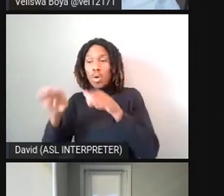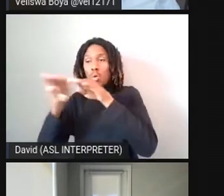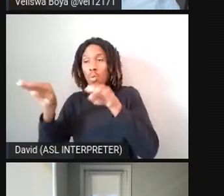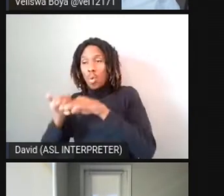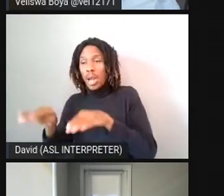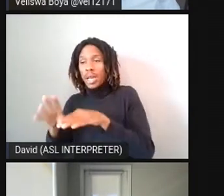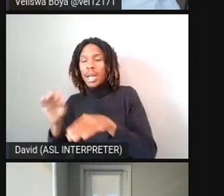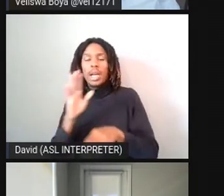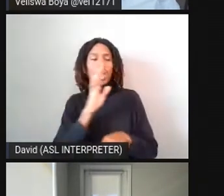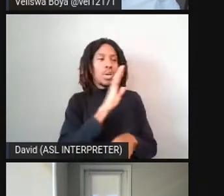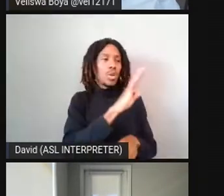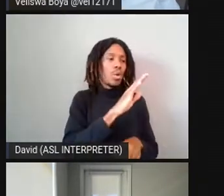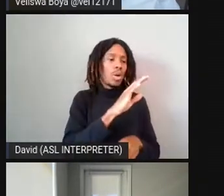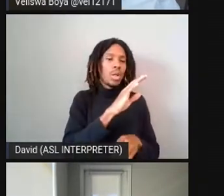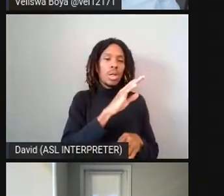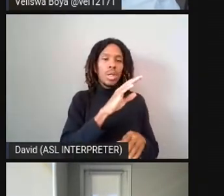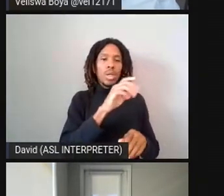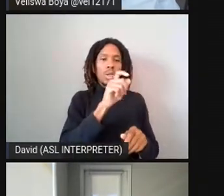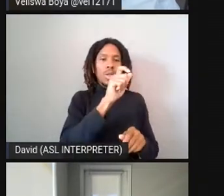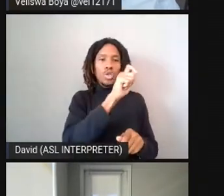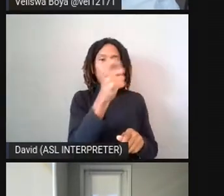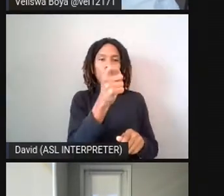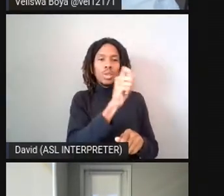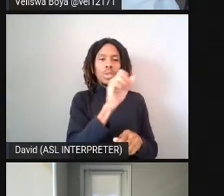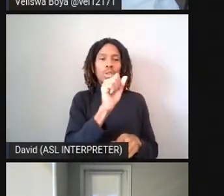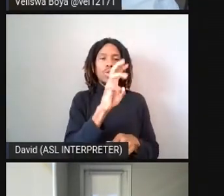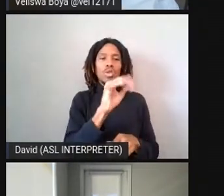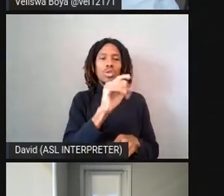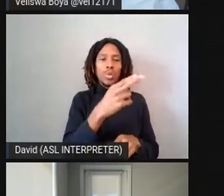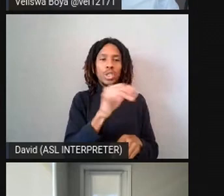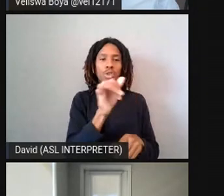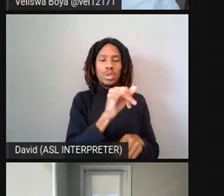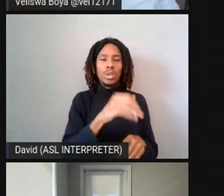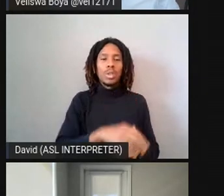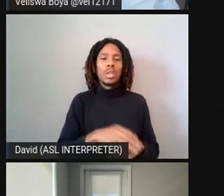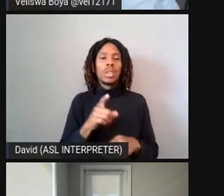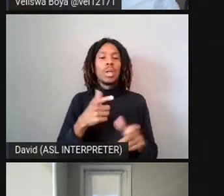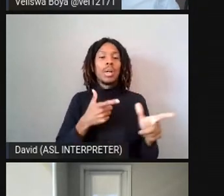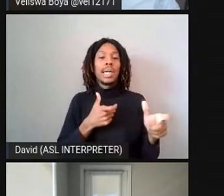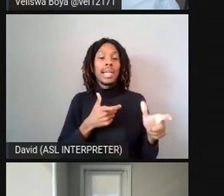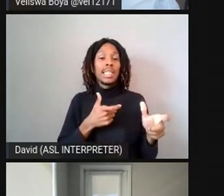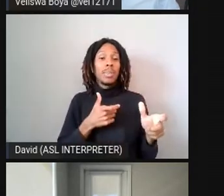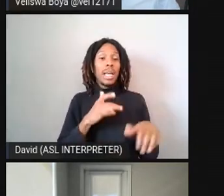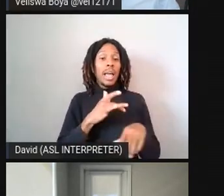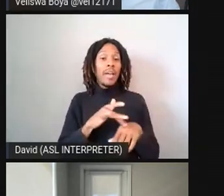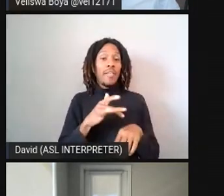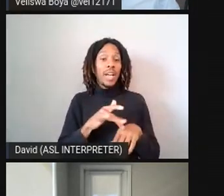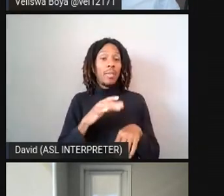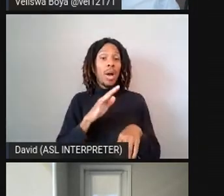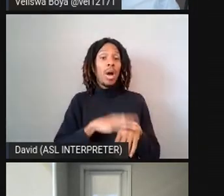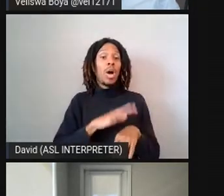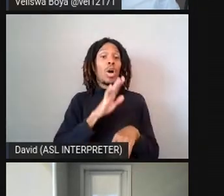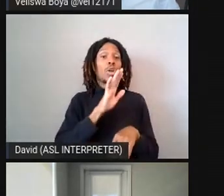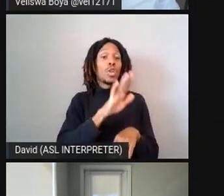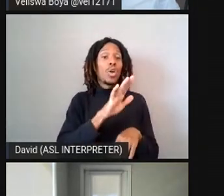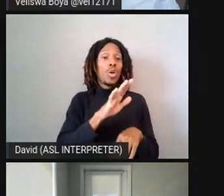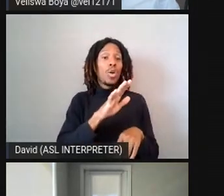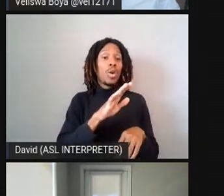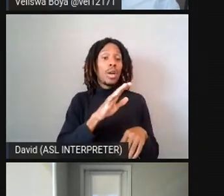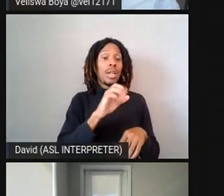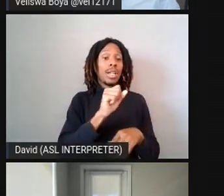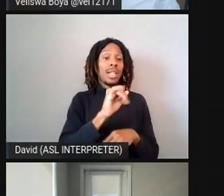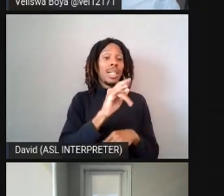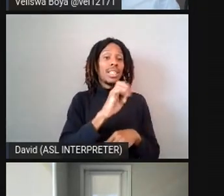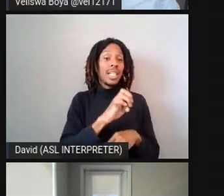core switches or routers, right? So these uplink speeds are the speeds available on your on-premises router that